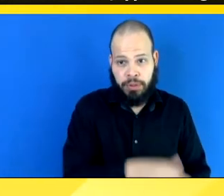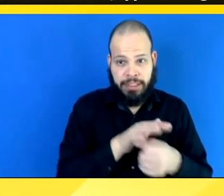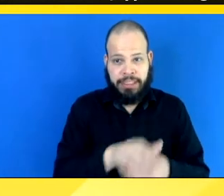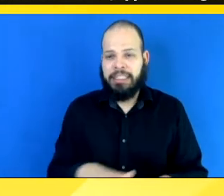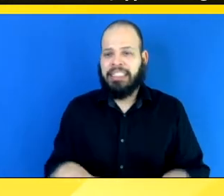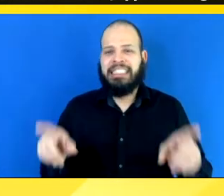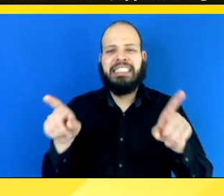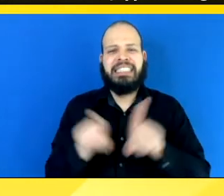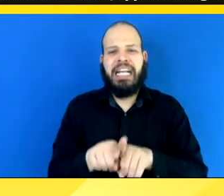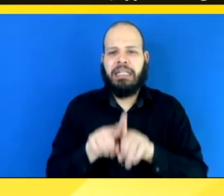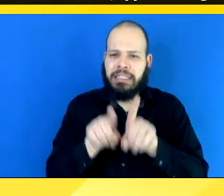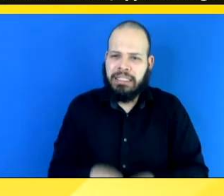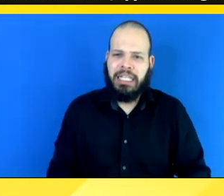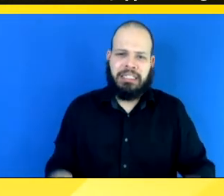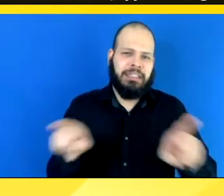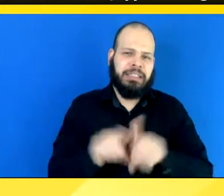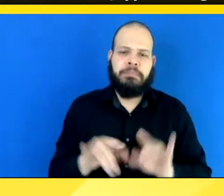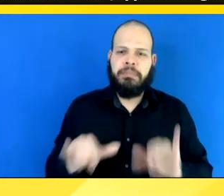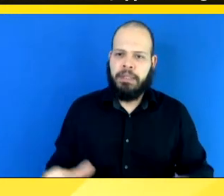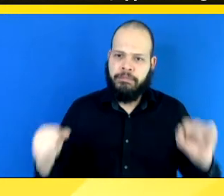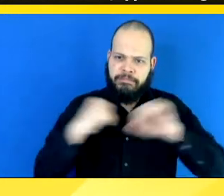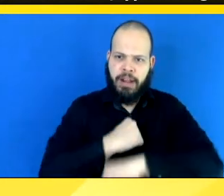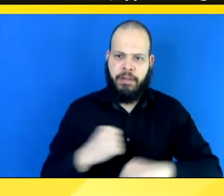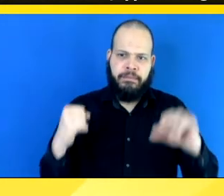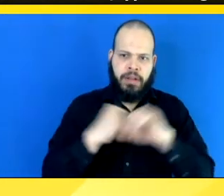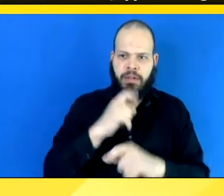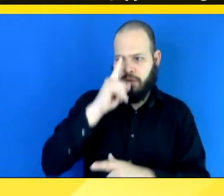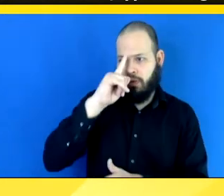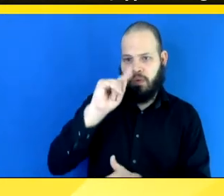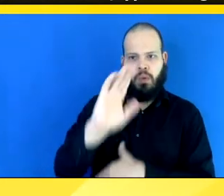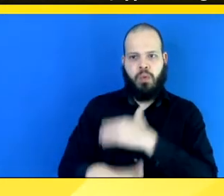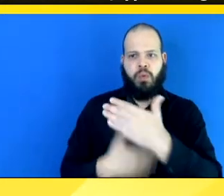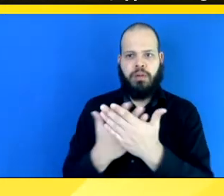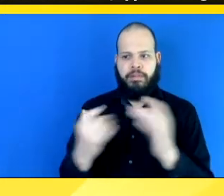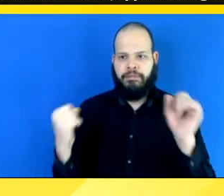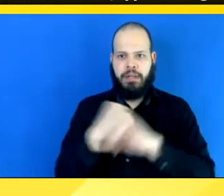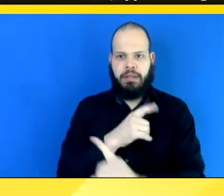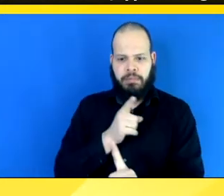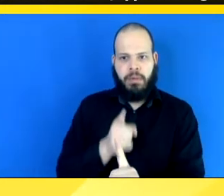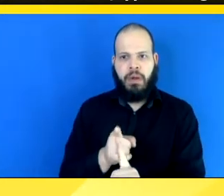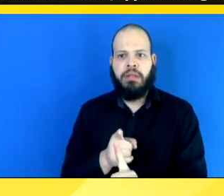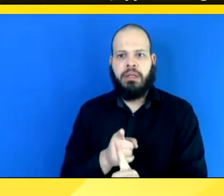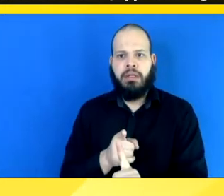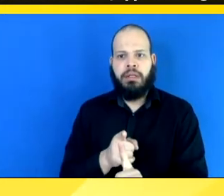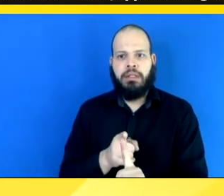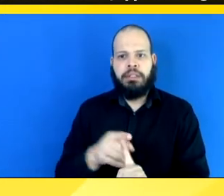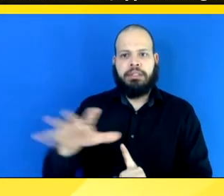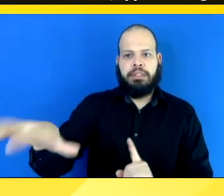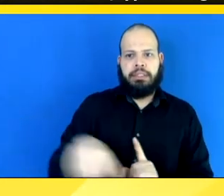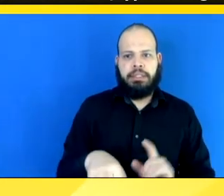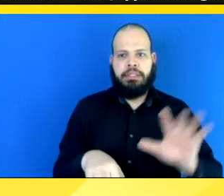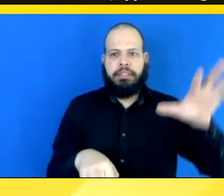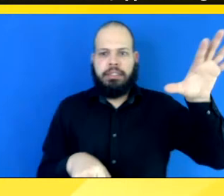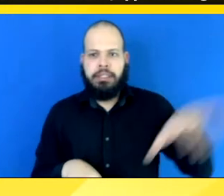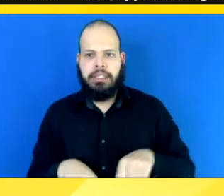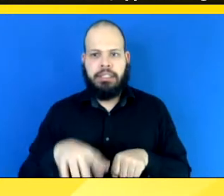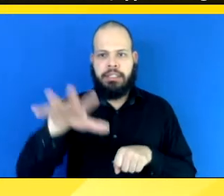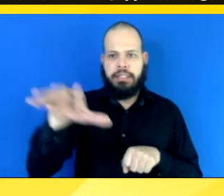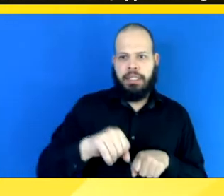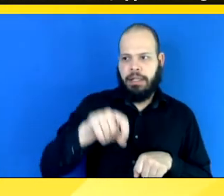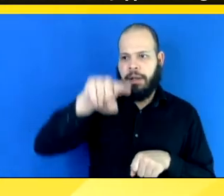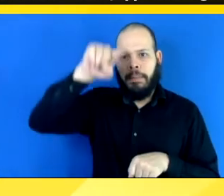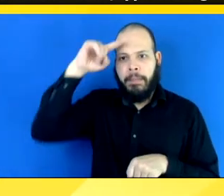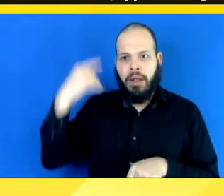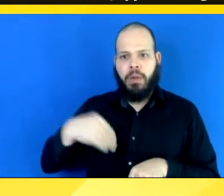Because all of those fights are fights to bring Black, white, brown, Asian, Native, and poor and low-wealth people together